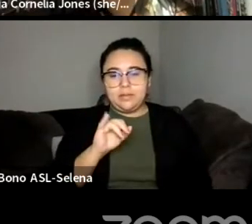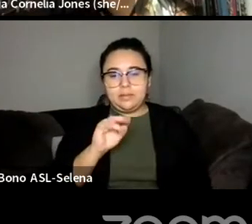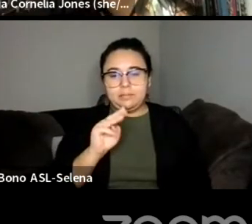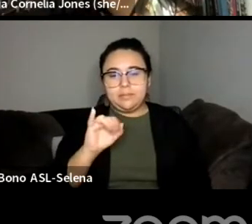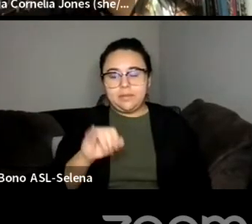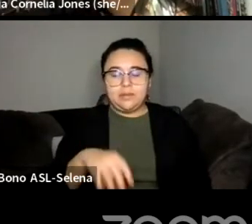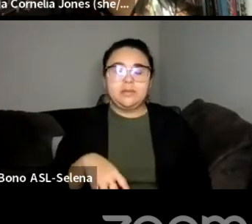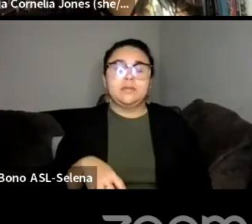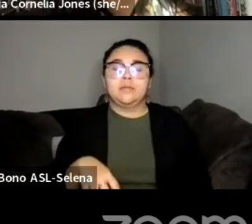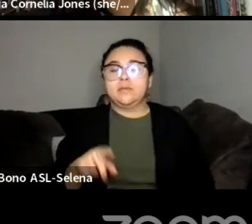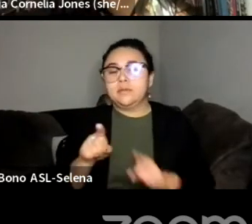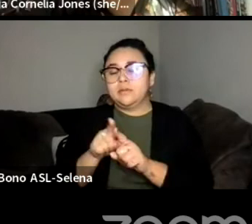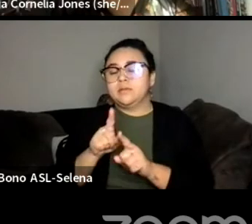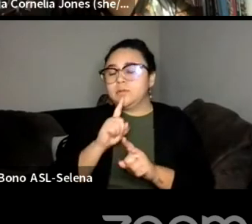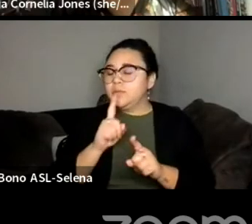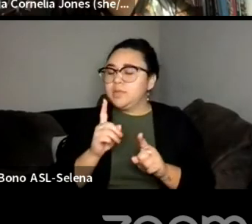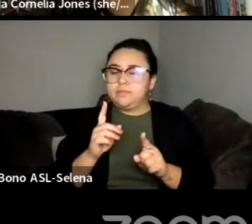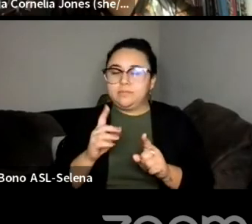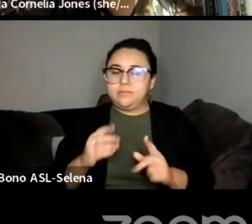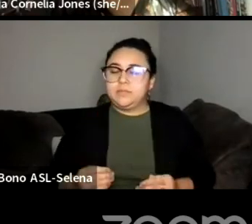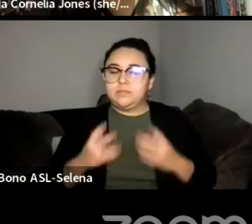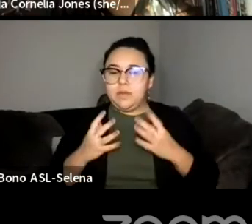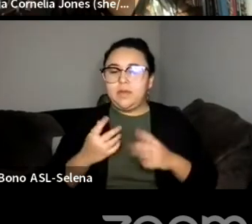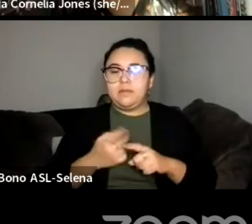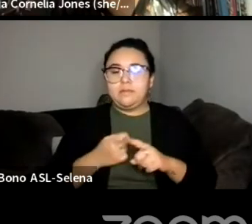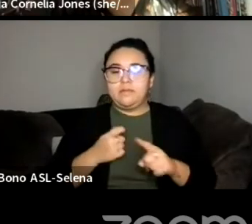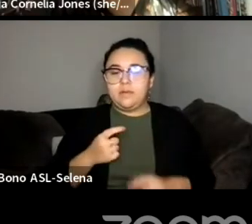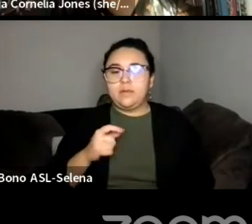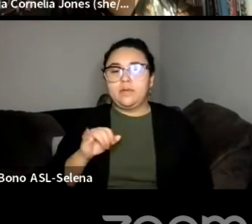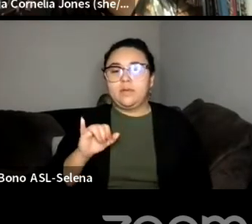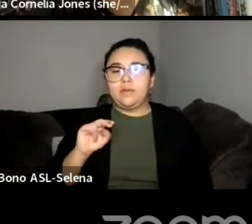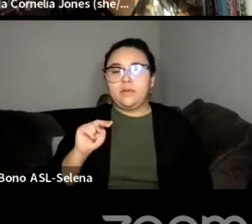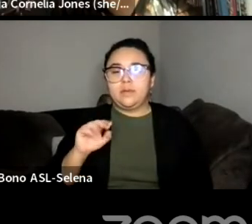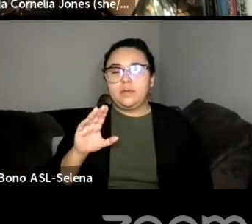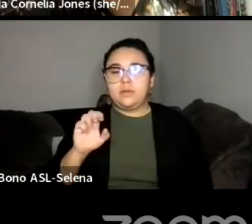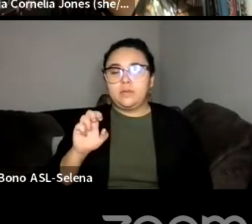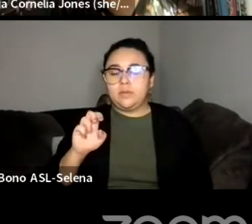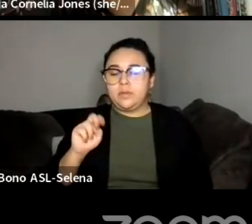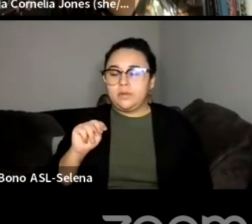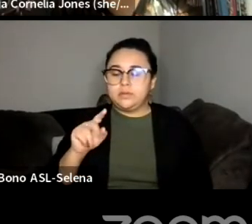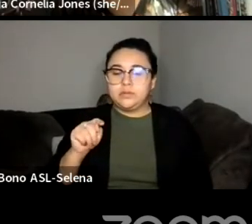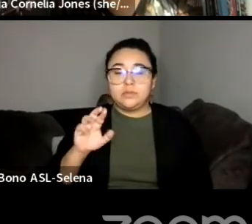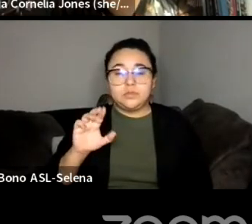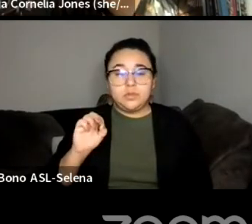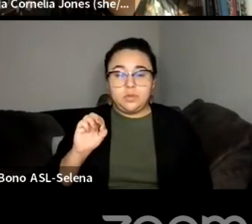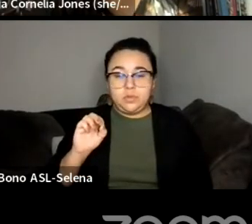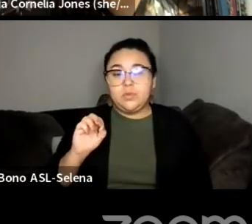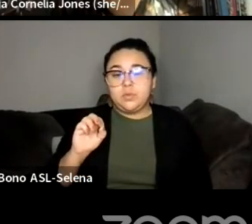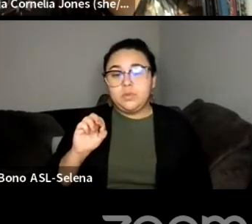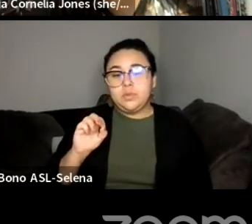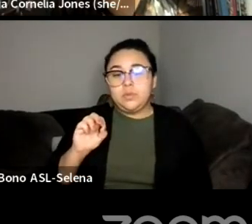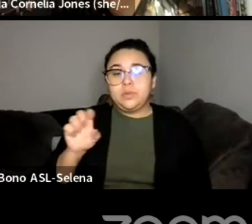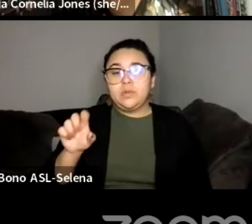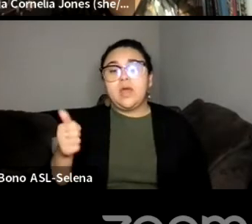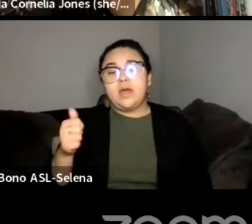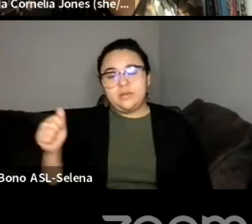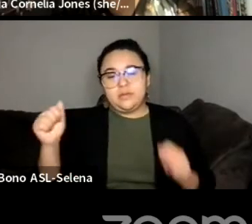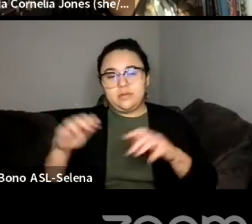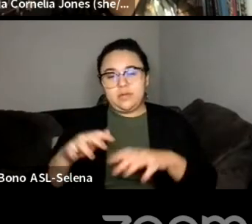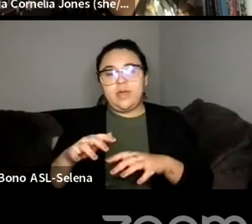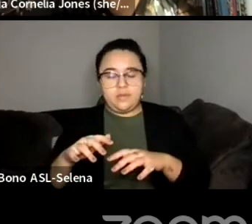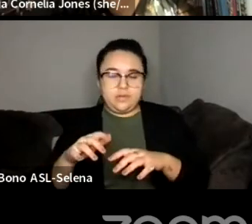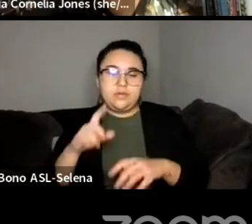also definitely inspired by the Encuentro, which was also another gathering